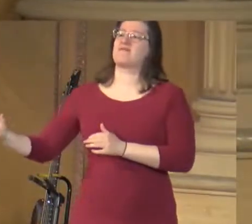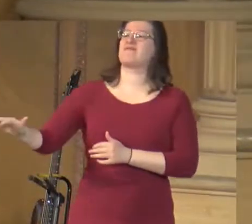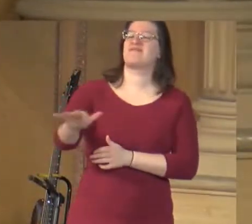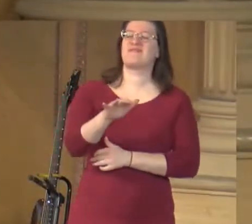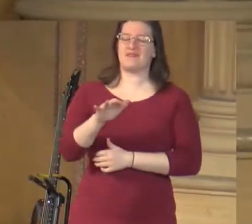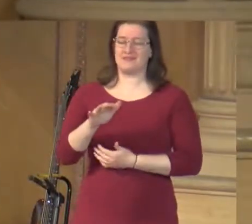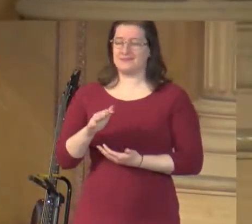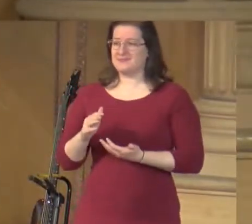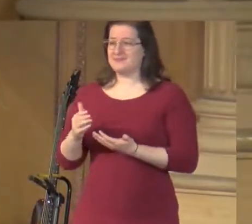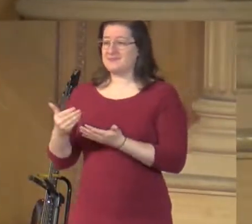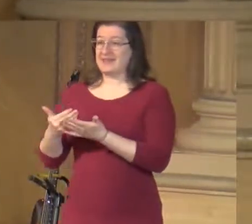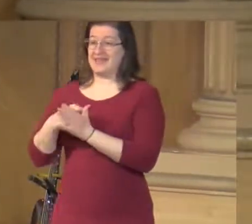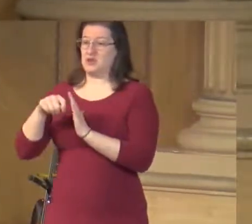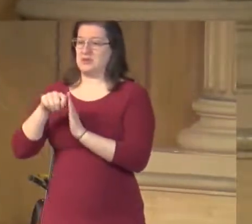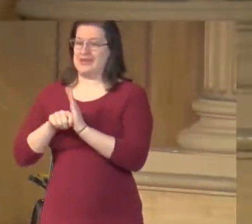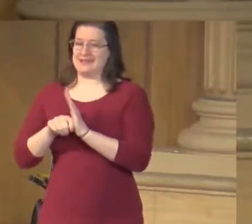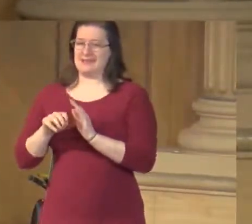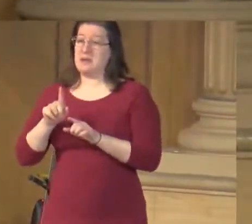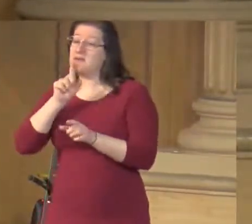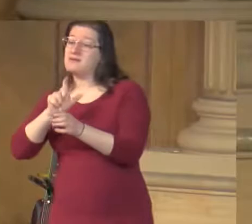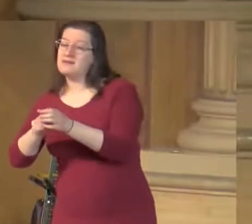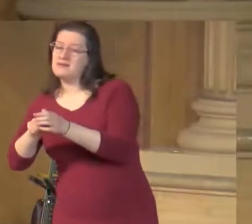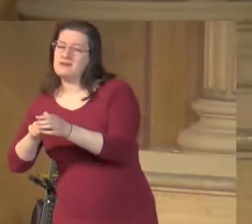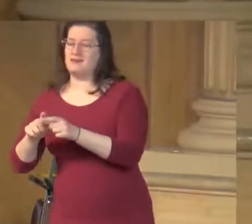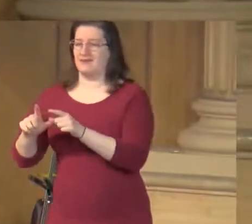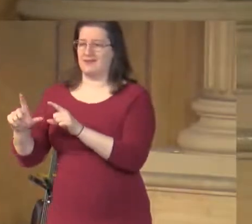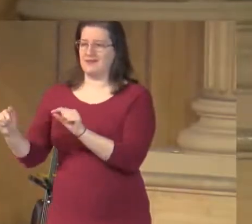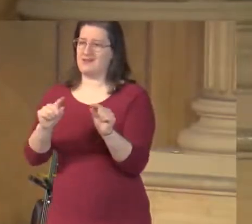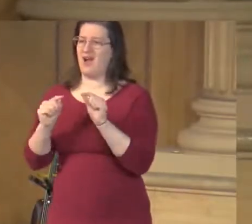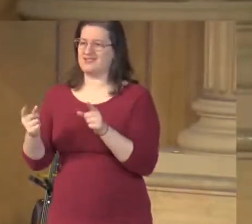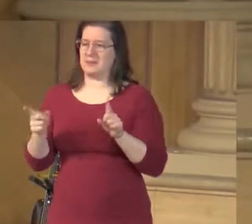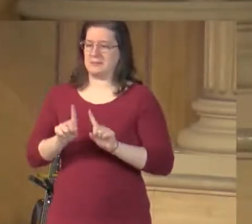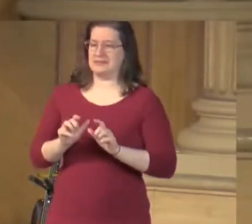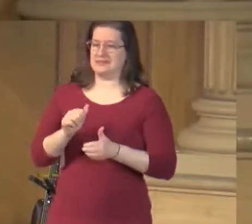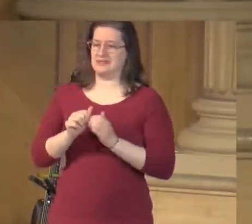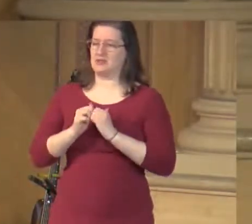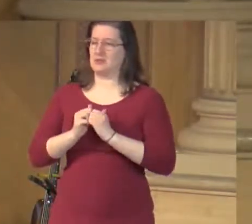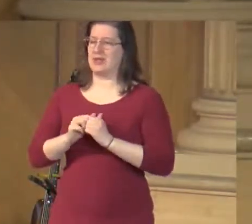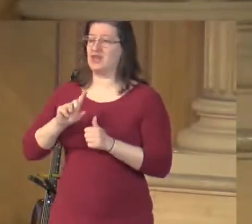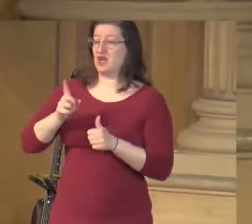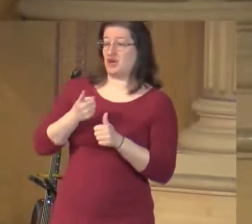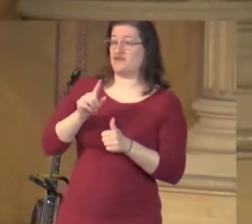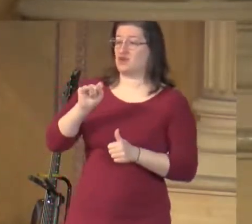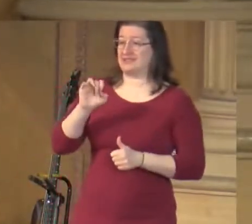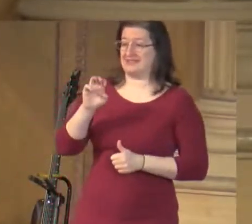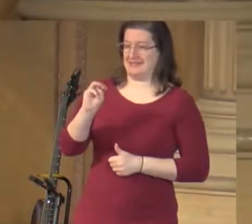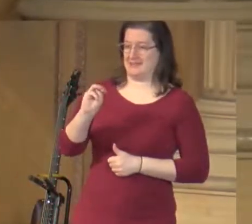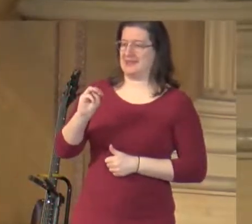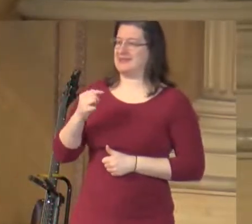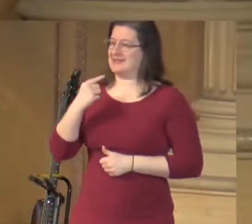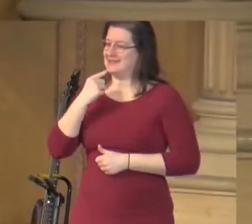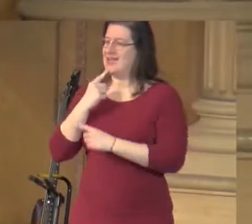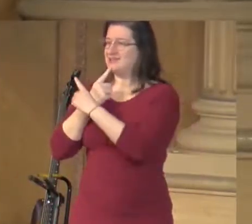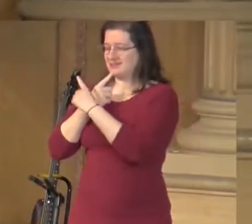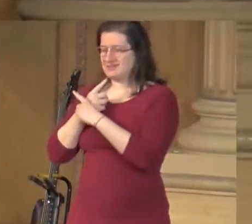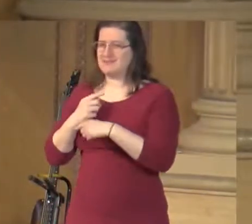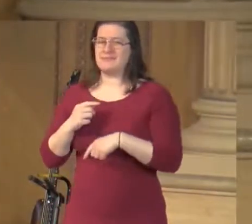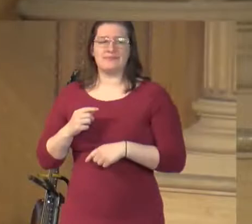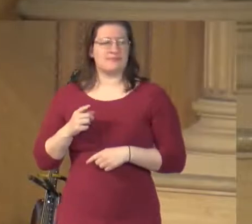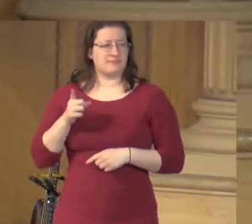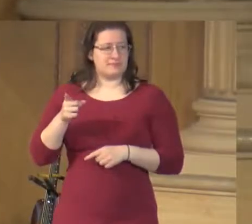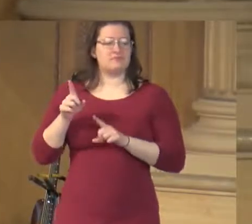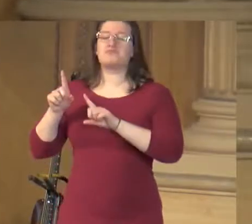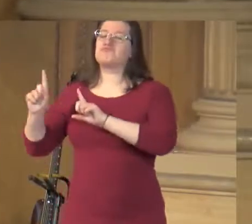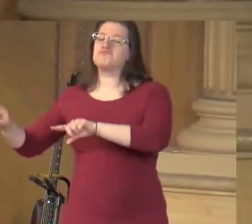In the New Testament, busybodies are closely associated with gossips. In 1 Timothy 5.13, it says, besides that, they learn to be idlers going about from house to